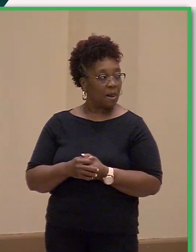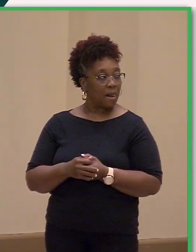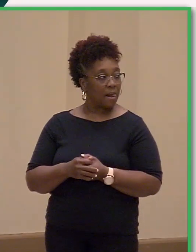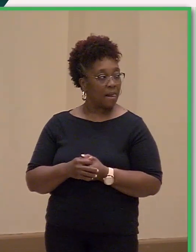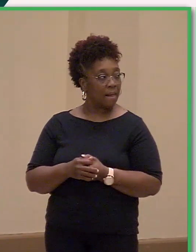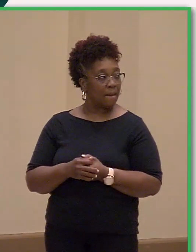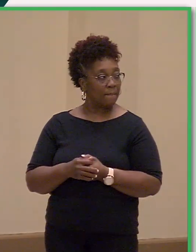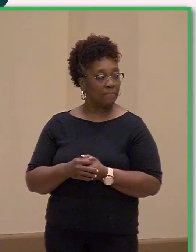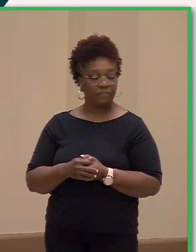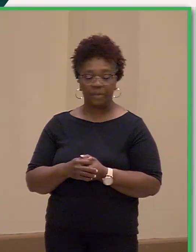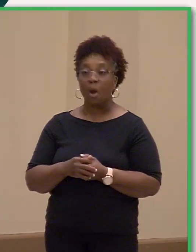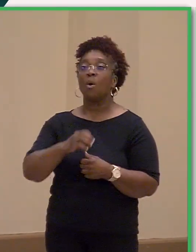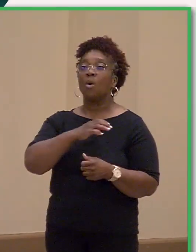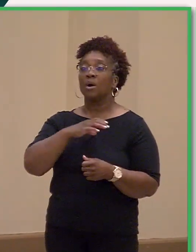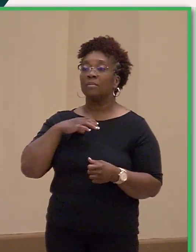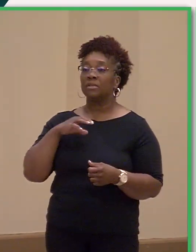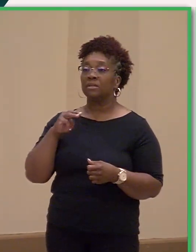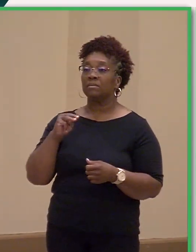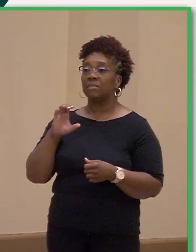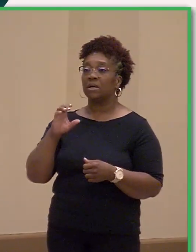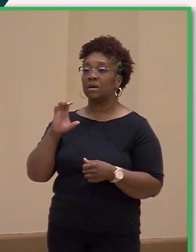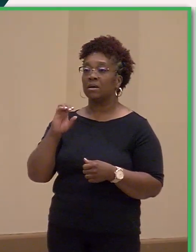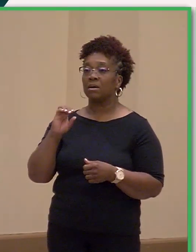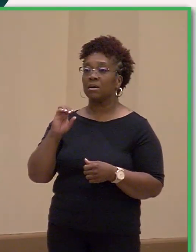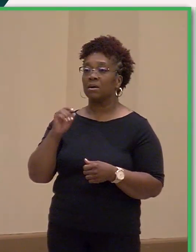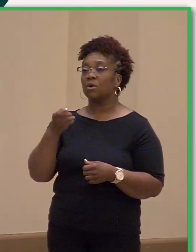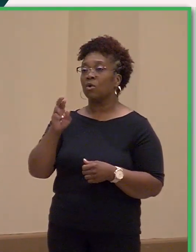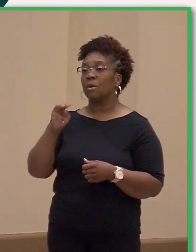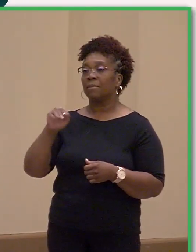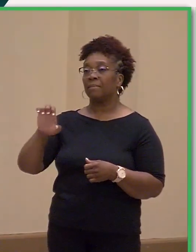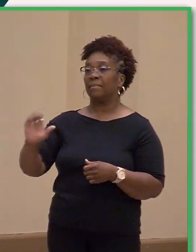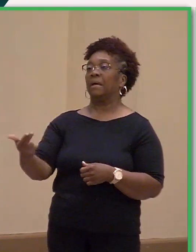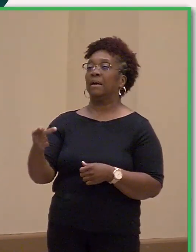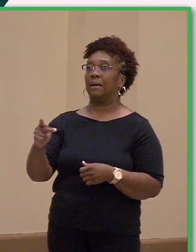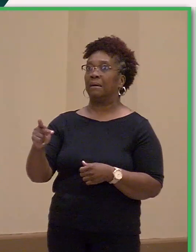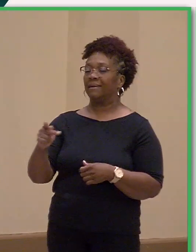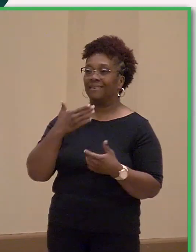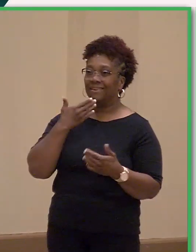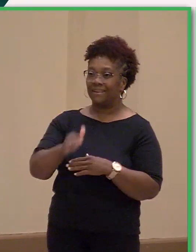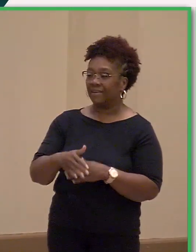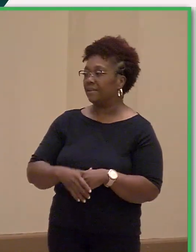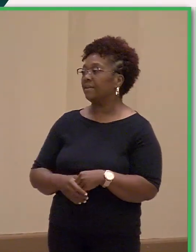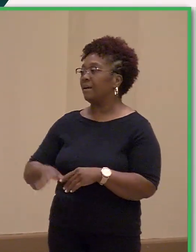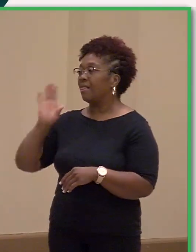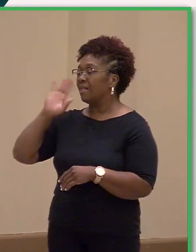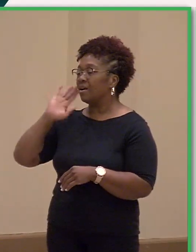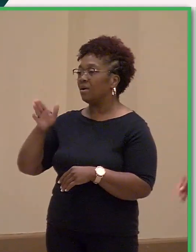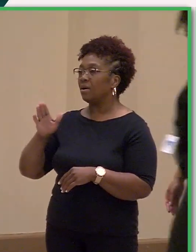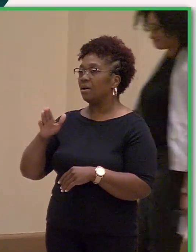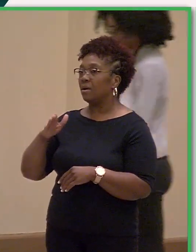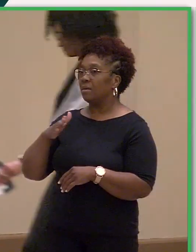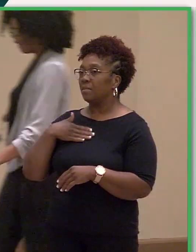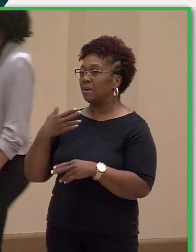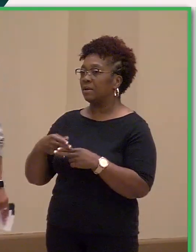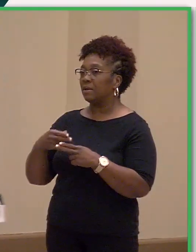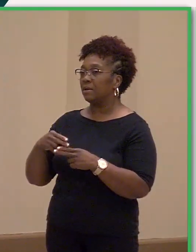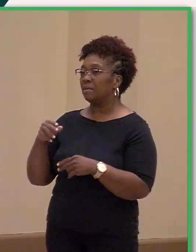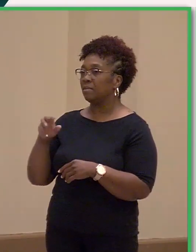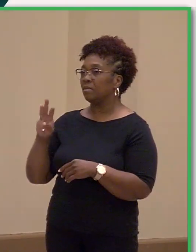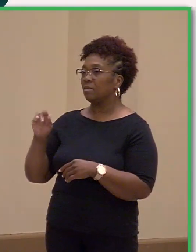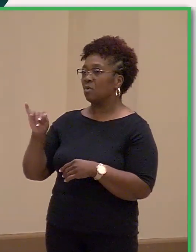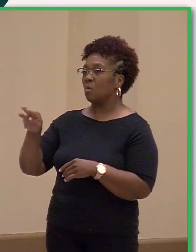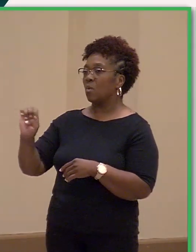Oh, Commissioner McCormick, how are you? Good evening. Good evening. I'm Wayne County Commissioner Monique Baker McCormick. I